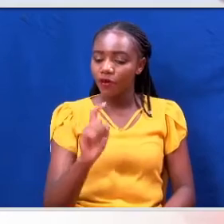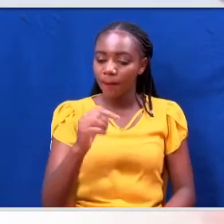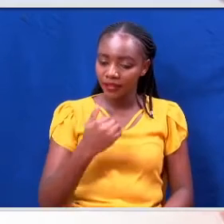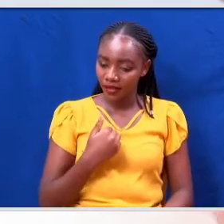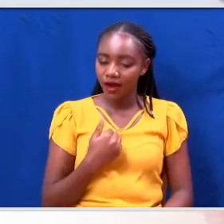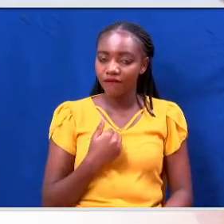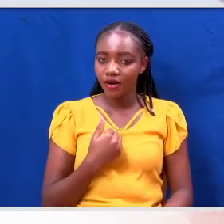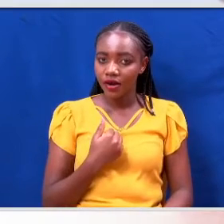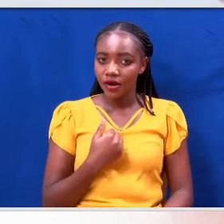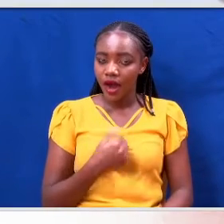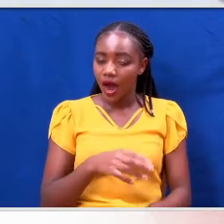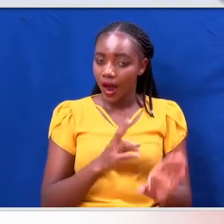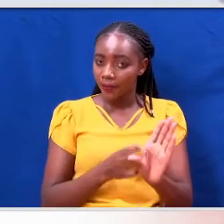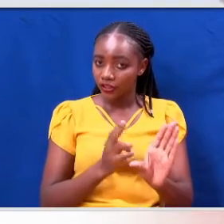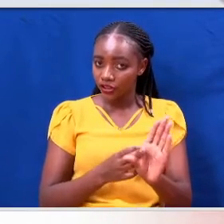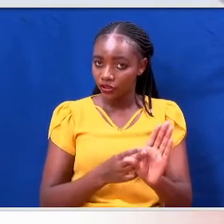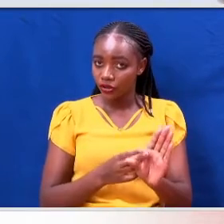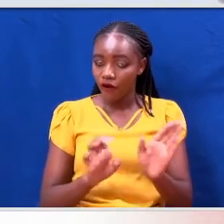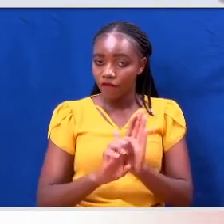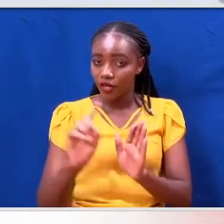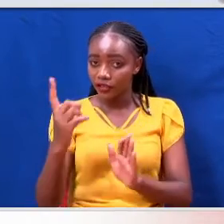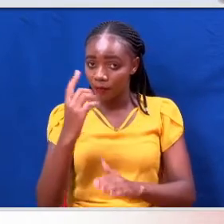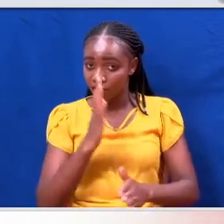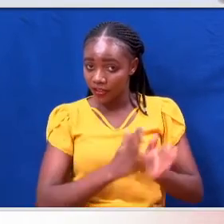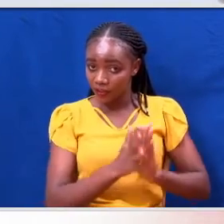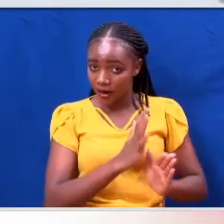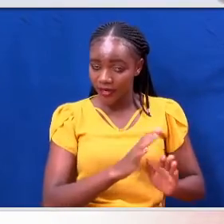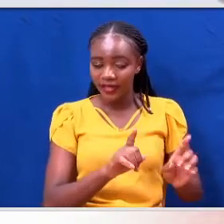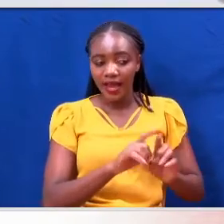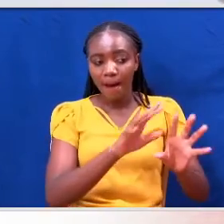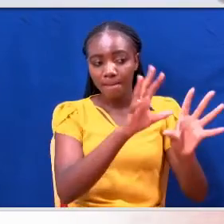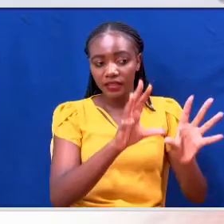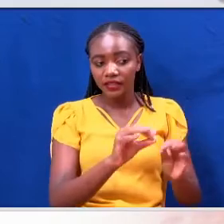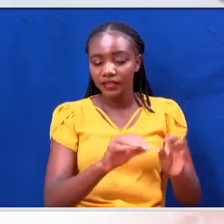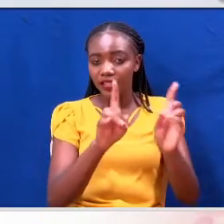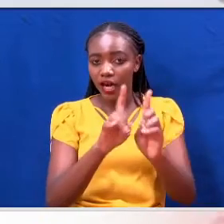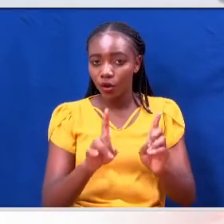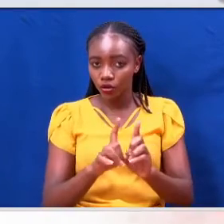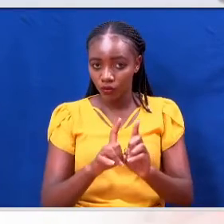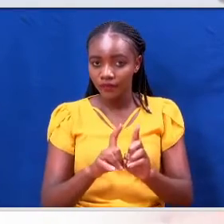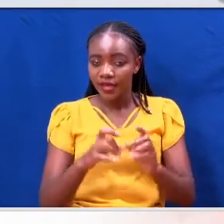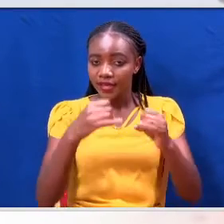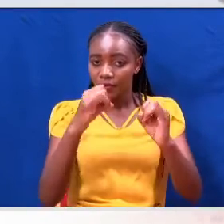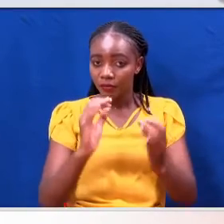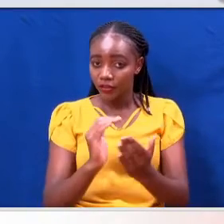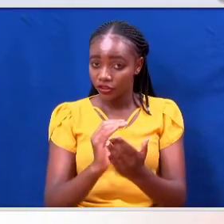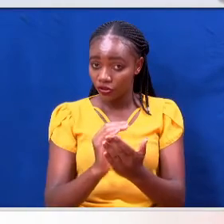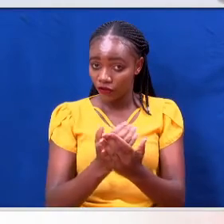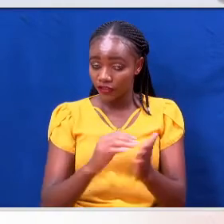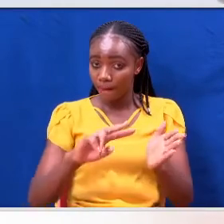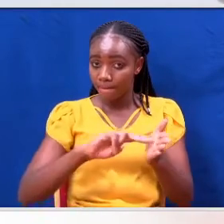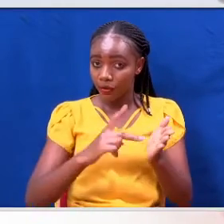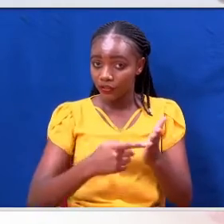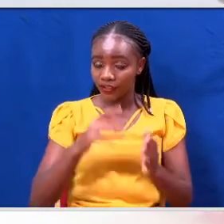stake in, as far as planning and budgeting and identification of the various projects,